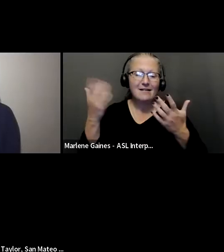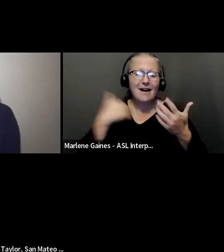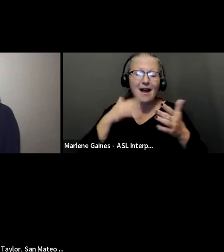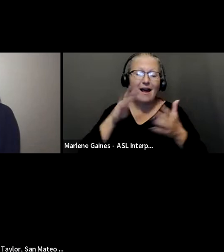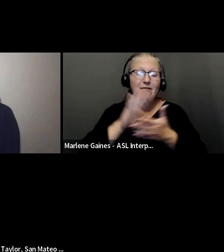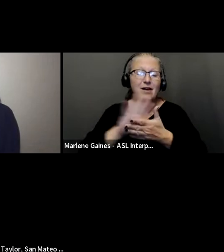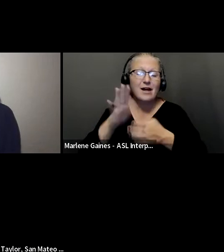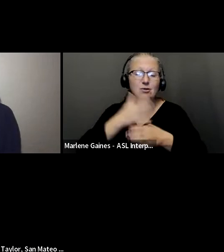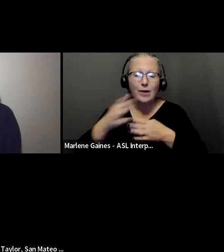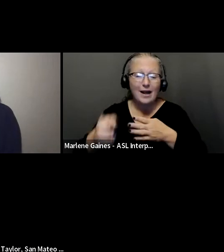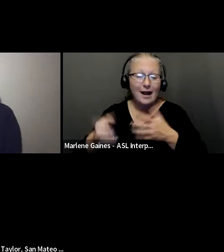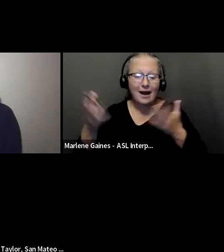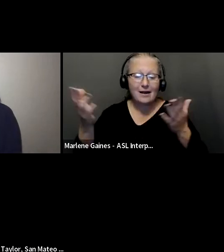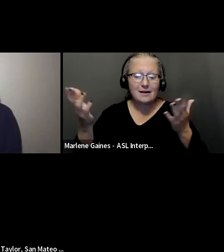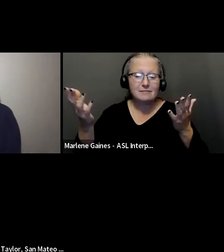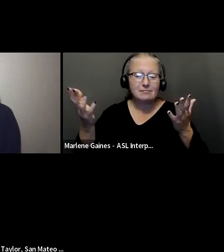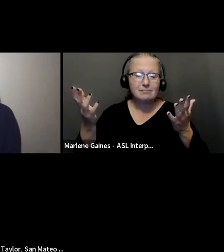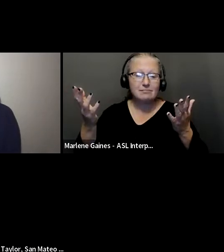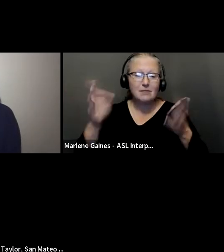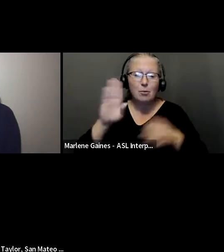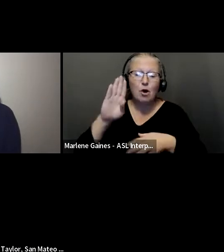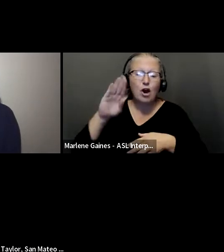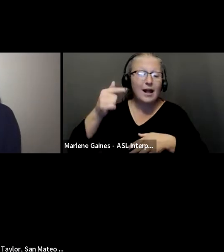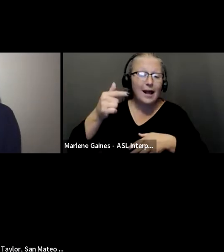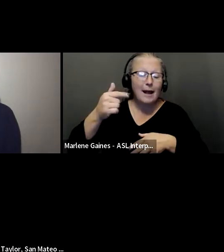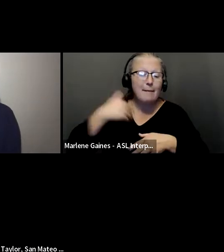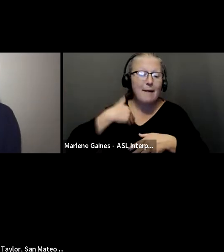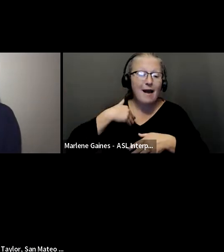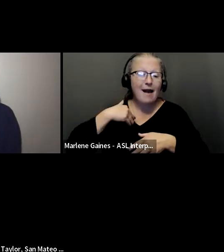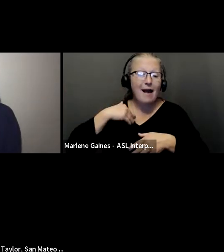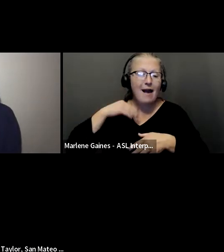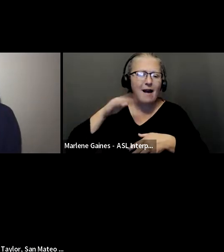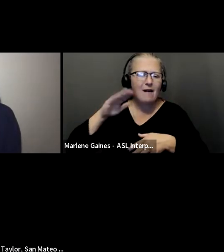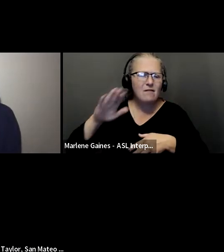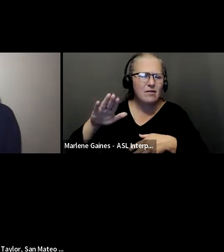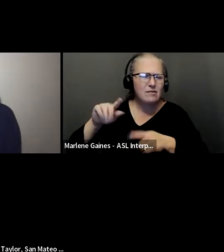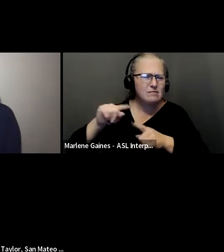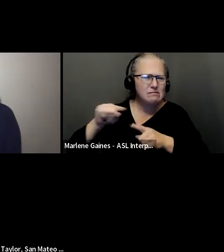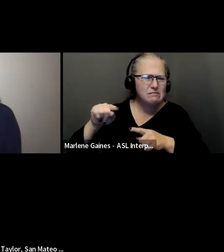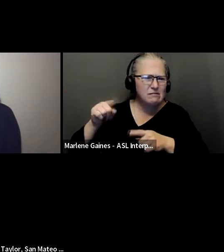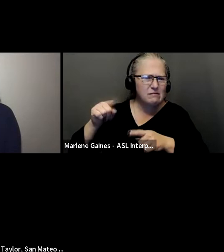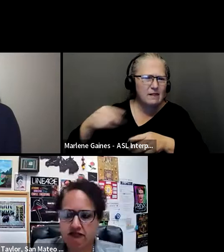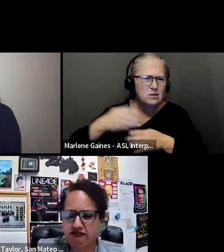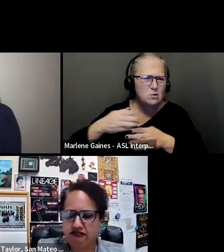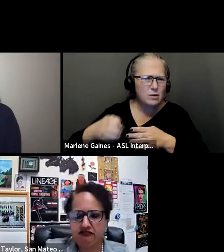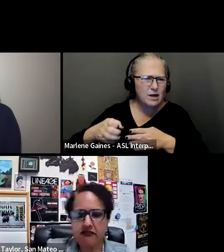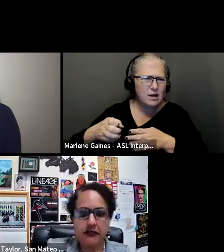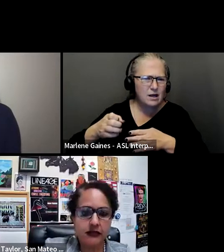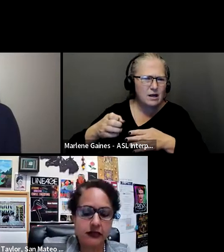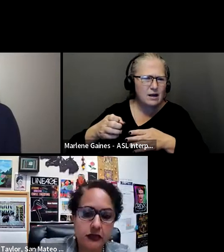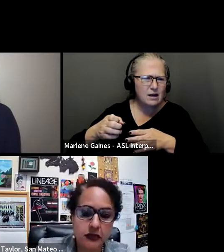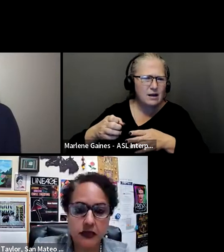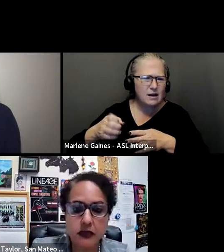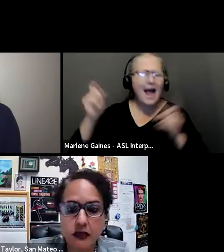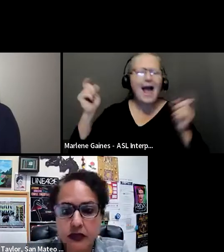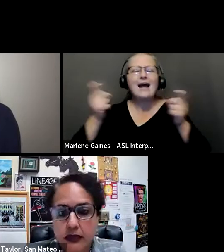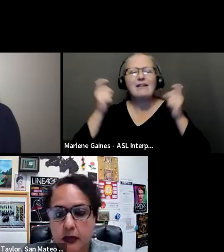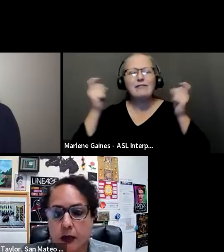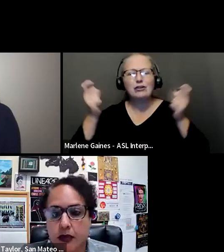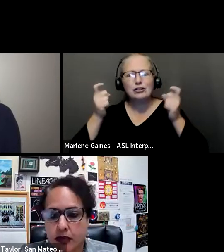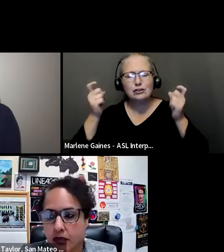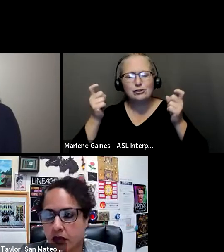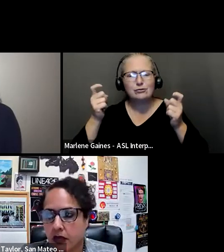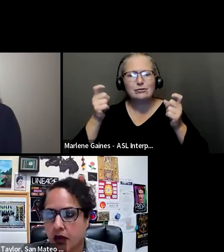lovely weekend. Burlingame has their opener this weekend, correct? Yeah. Party, I'm sorry, Yeah, anniversary,